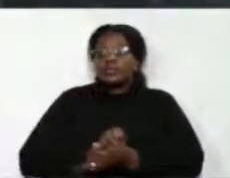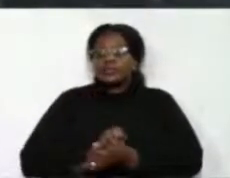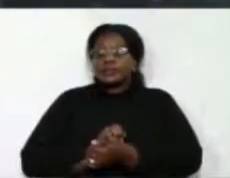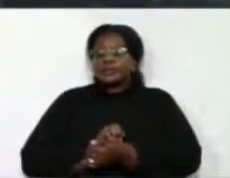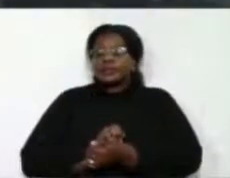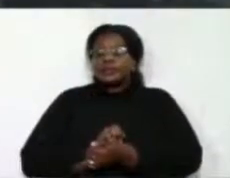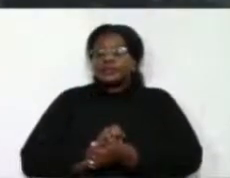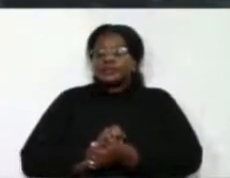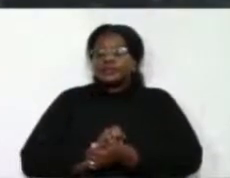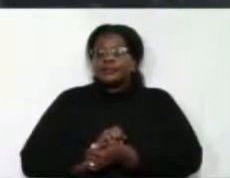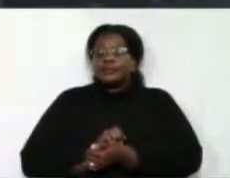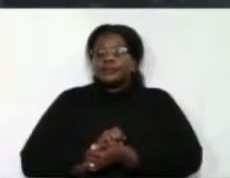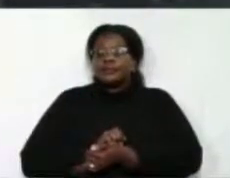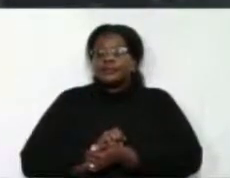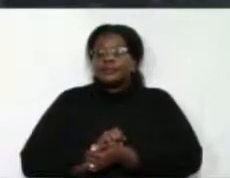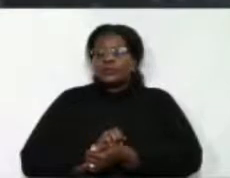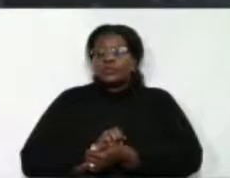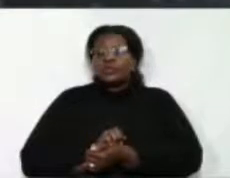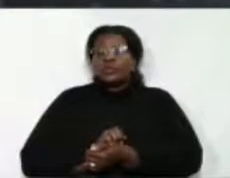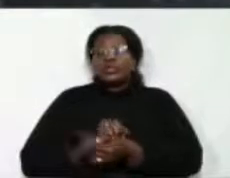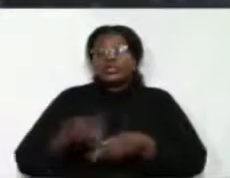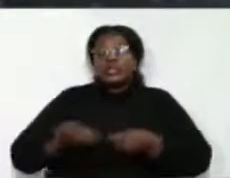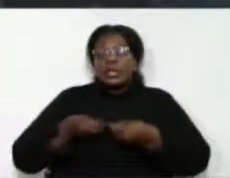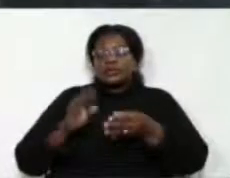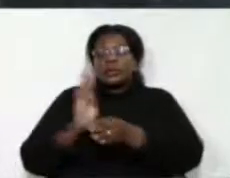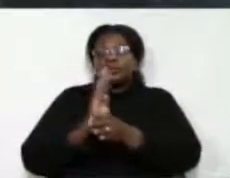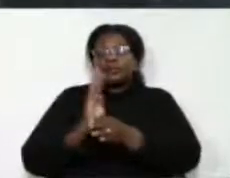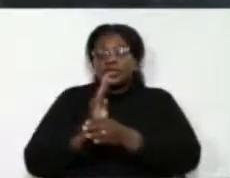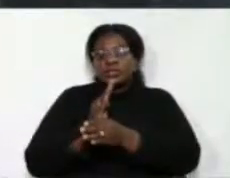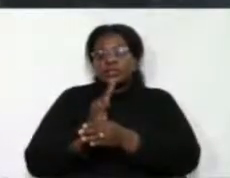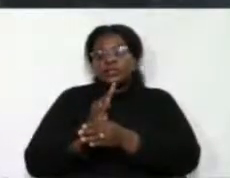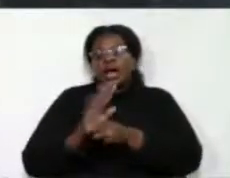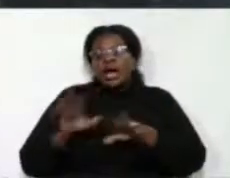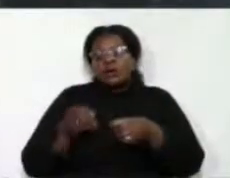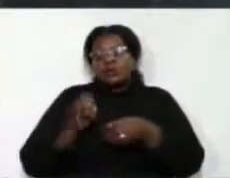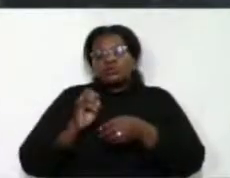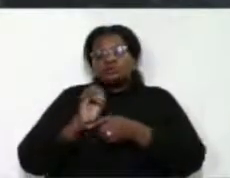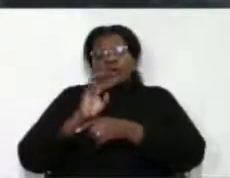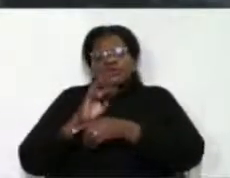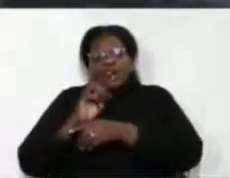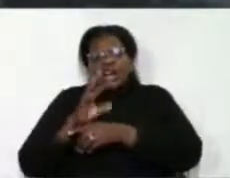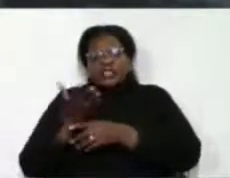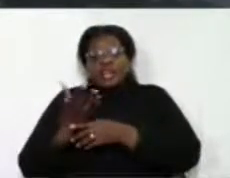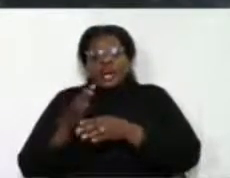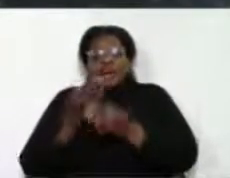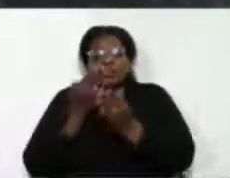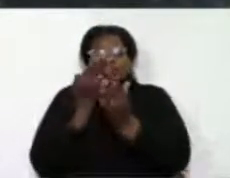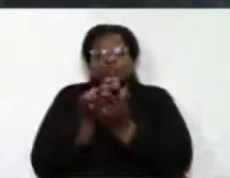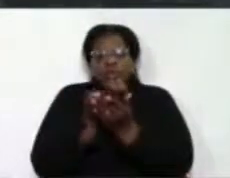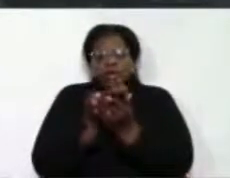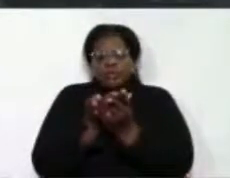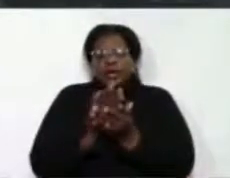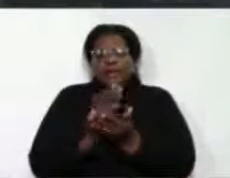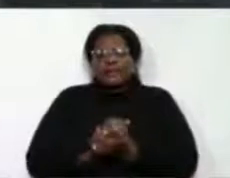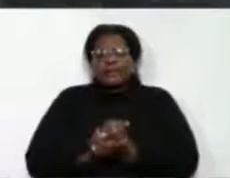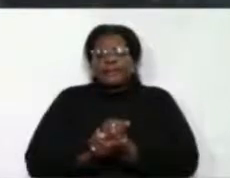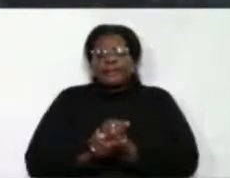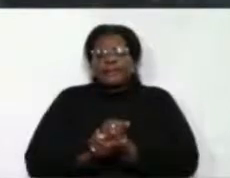you entrepreneurial skills, dedicated coaching on how to apply for this,